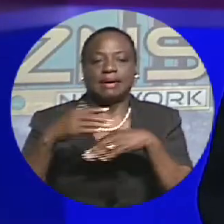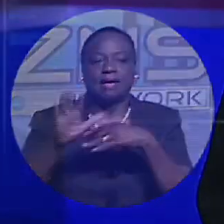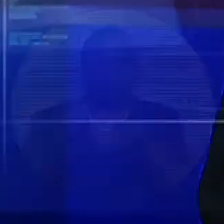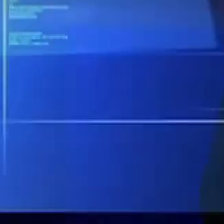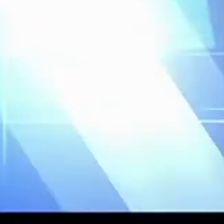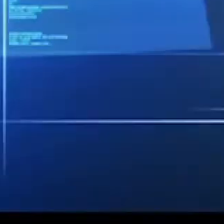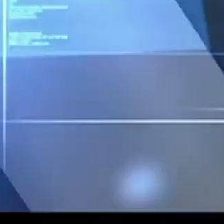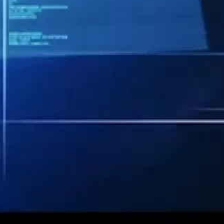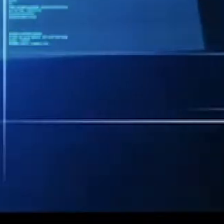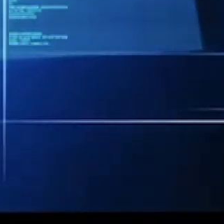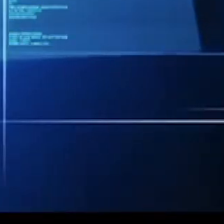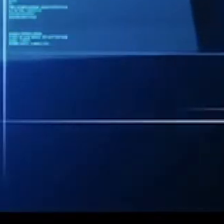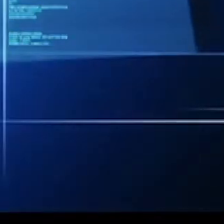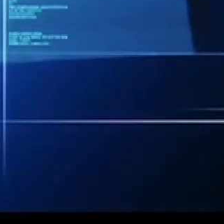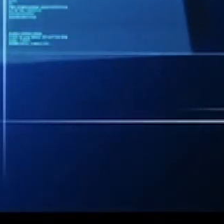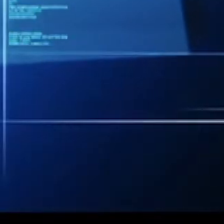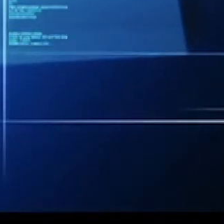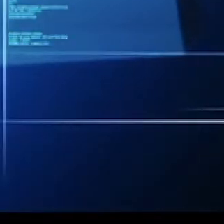break.